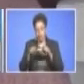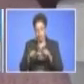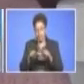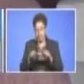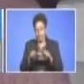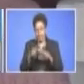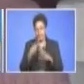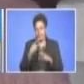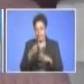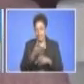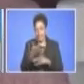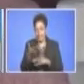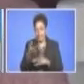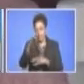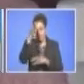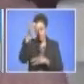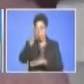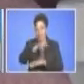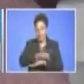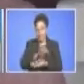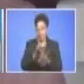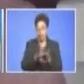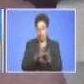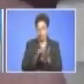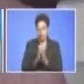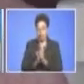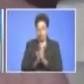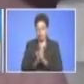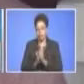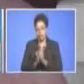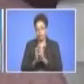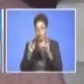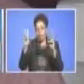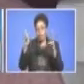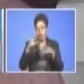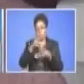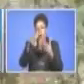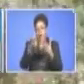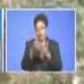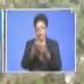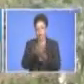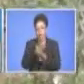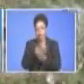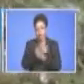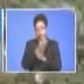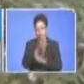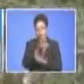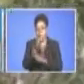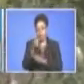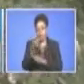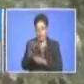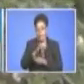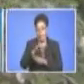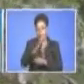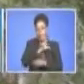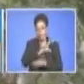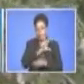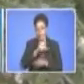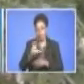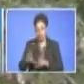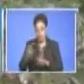brief Father's Day message. That we all should love one another as Christ loved us. Happy Father's Day to you, Billy,